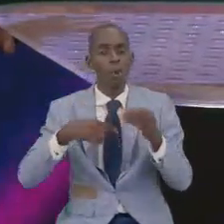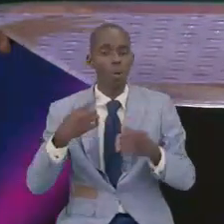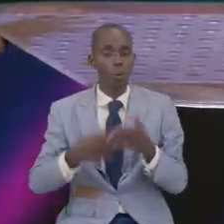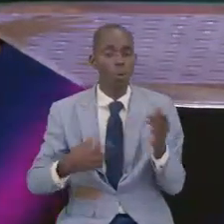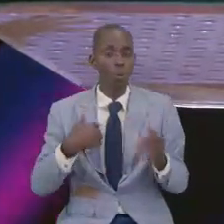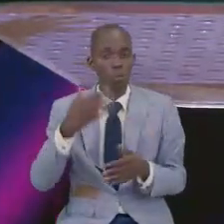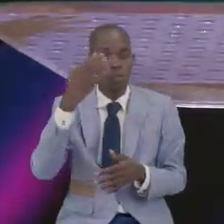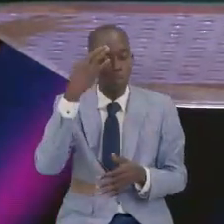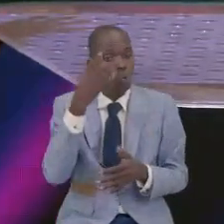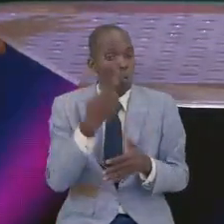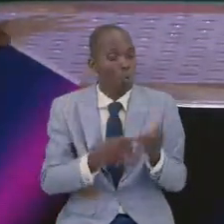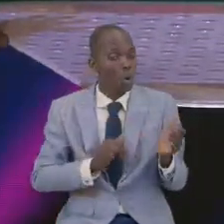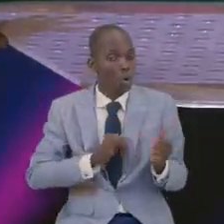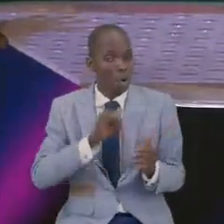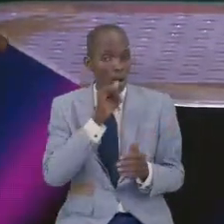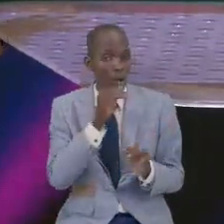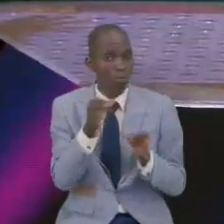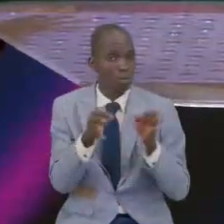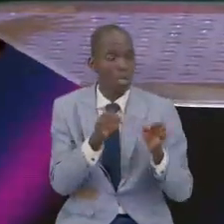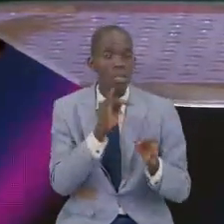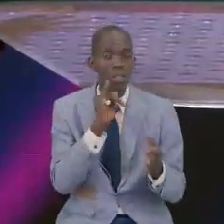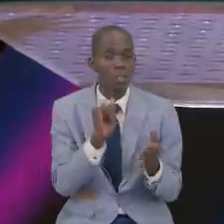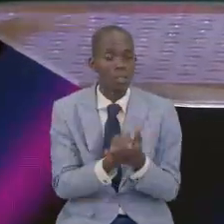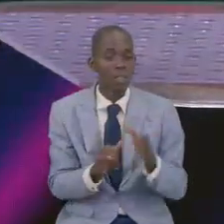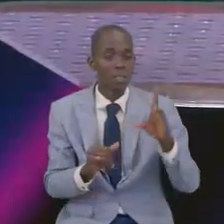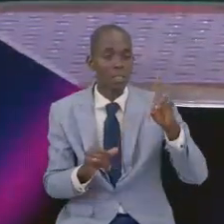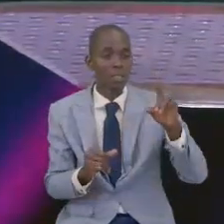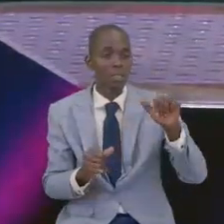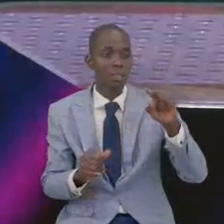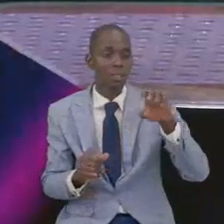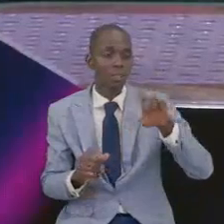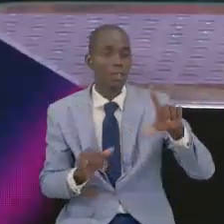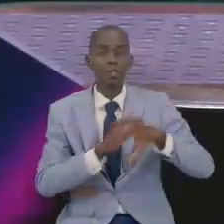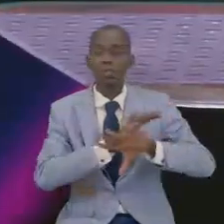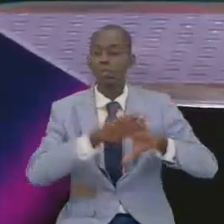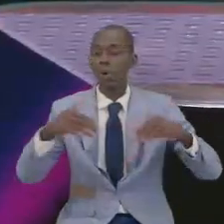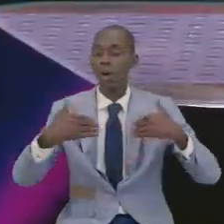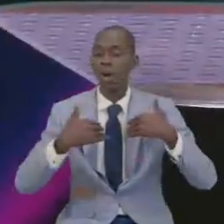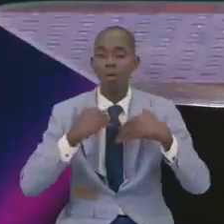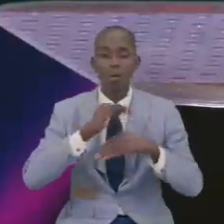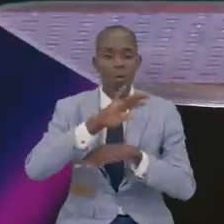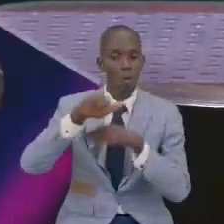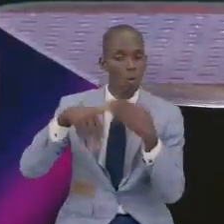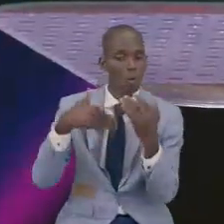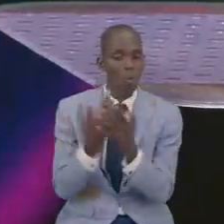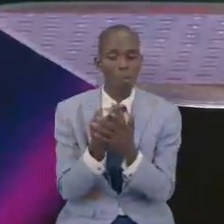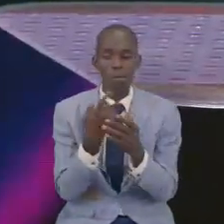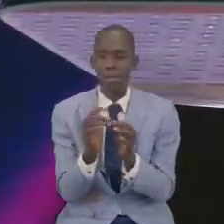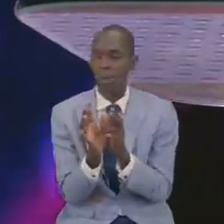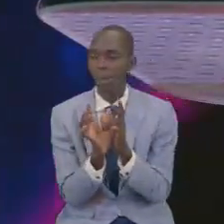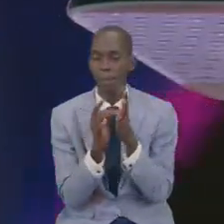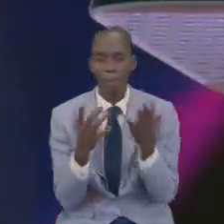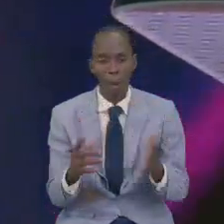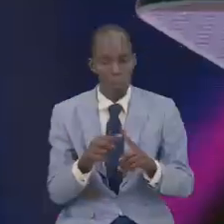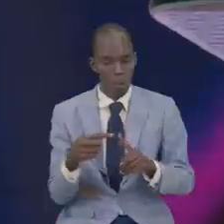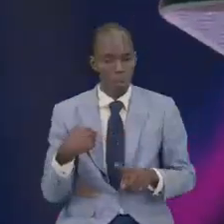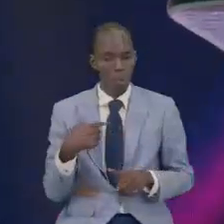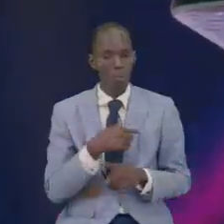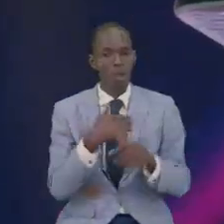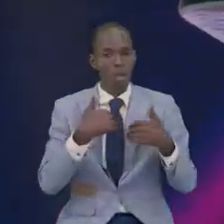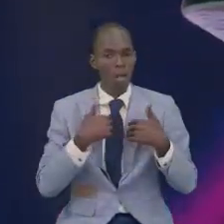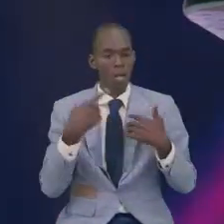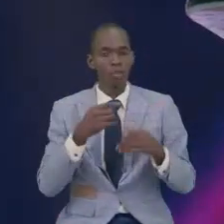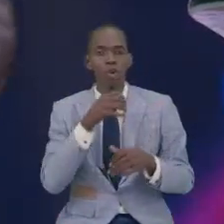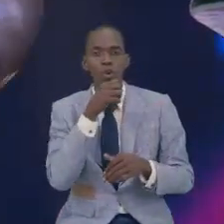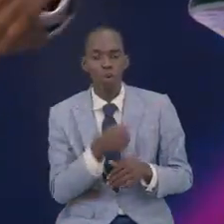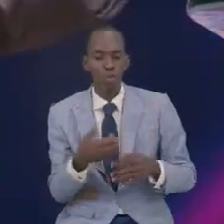Daniel did not have the whole Bible. We have the whole Bible, and we have the teaching